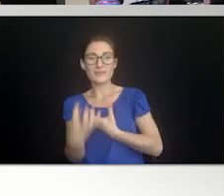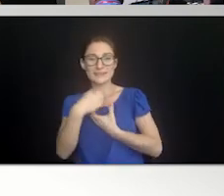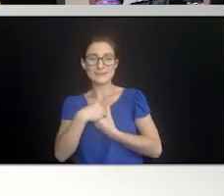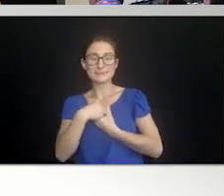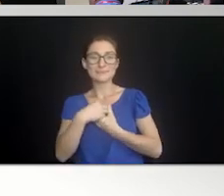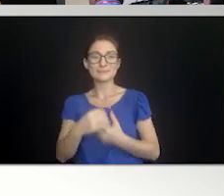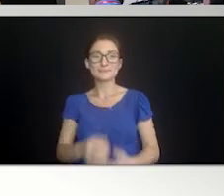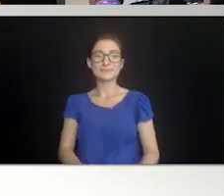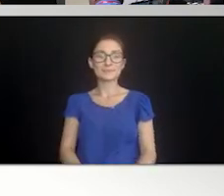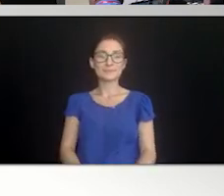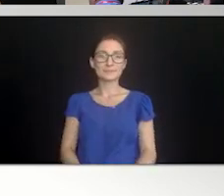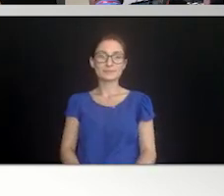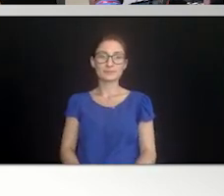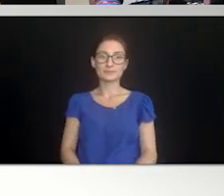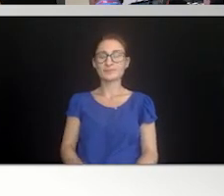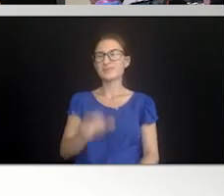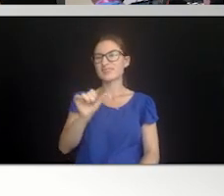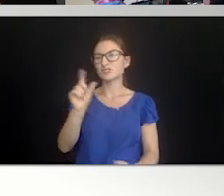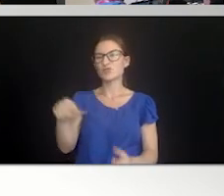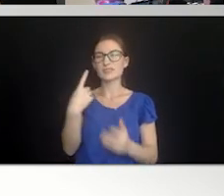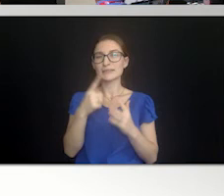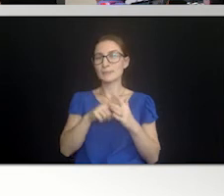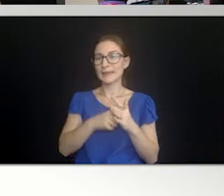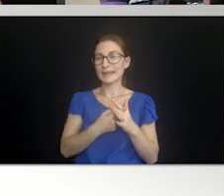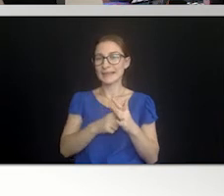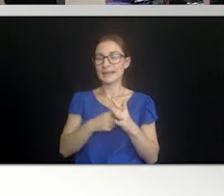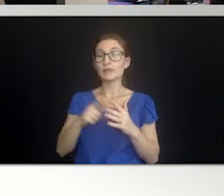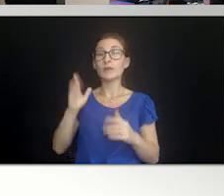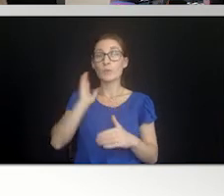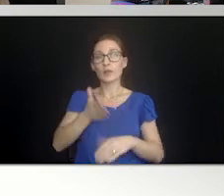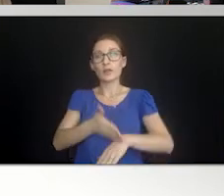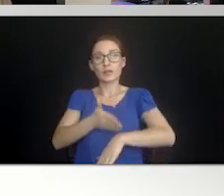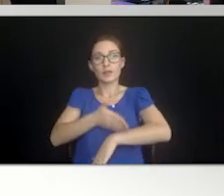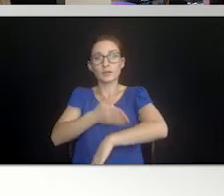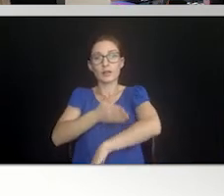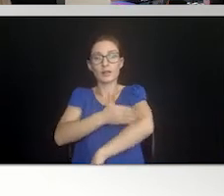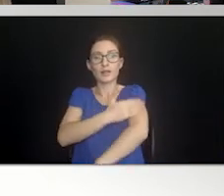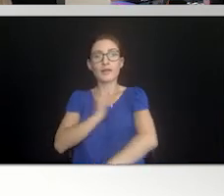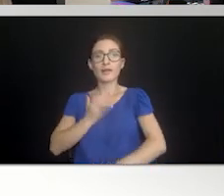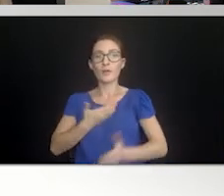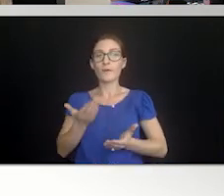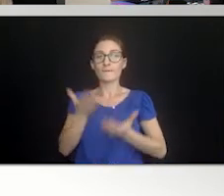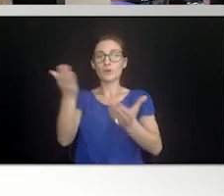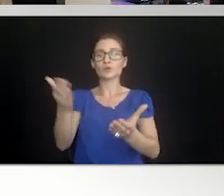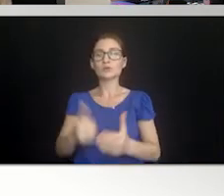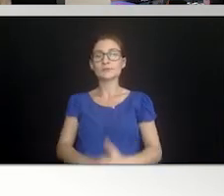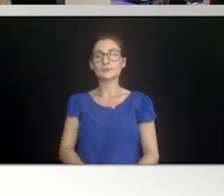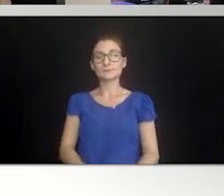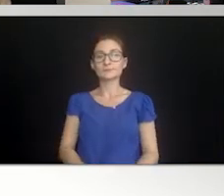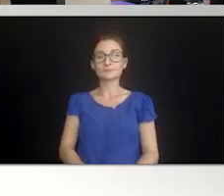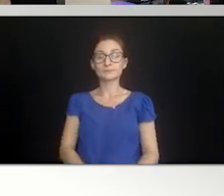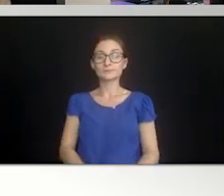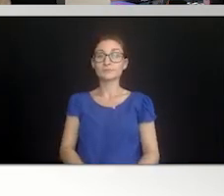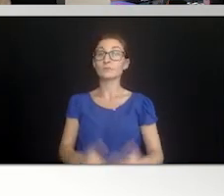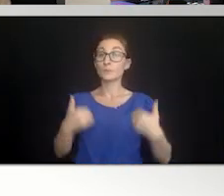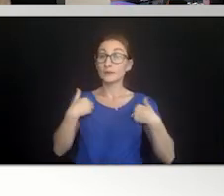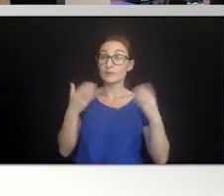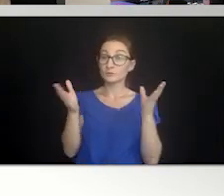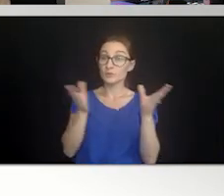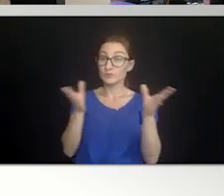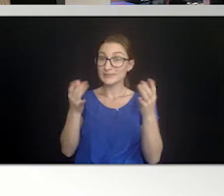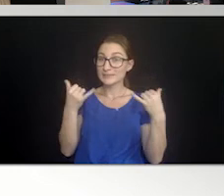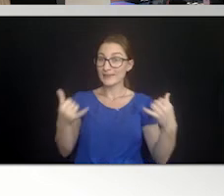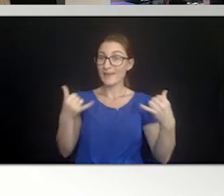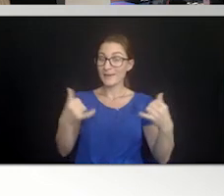spectrum. And again, this is all just the beginning. We continue to improve upon what we're offering. We've got services